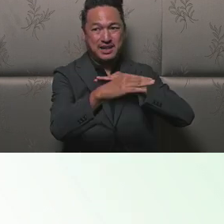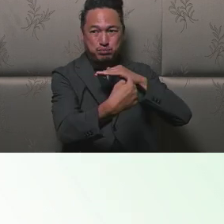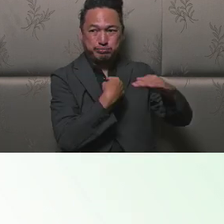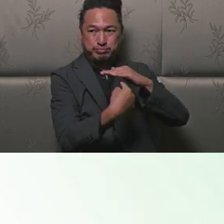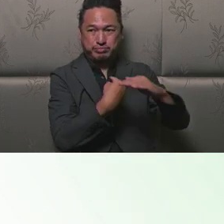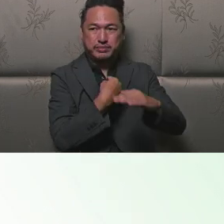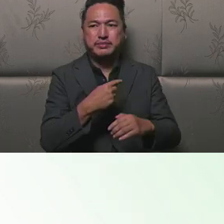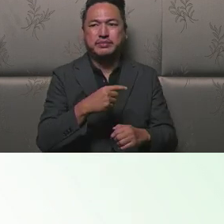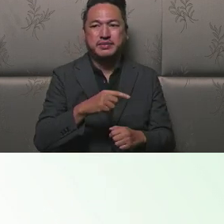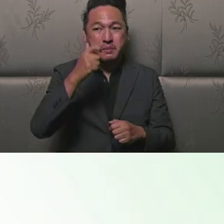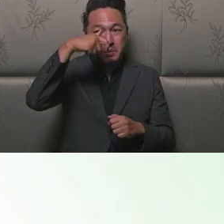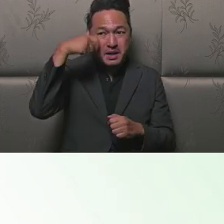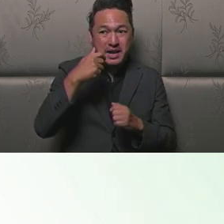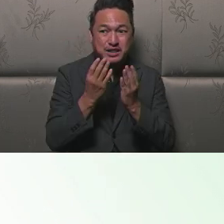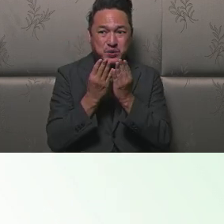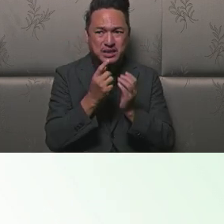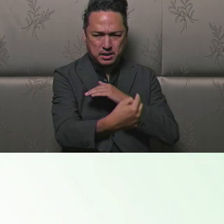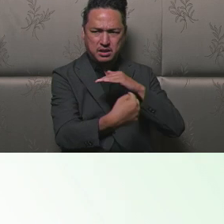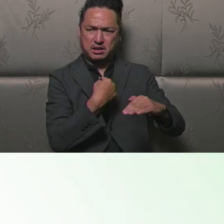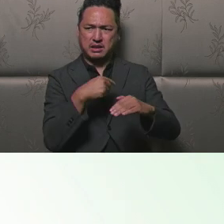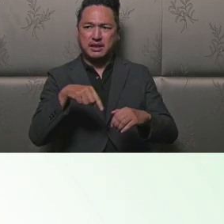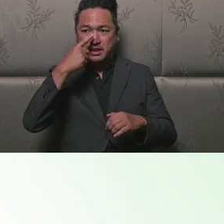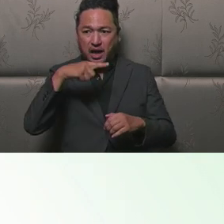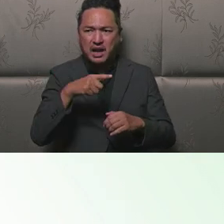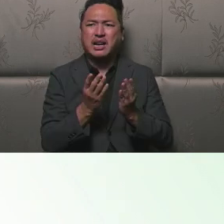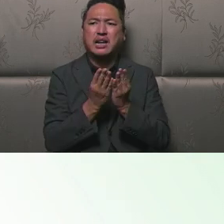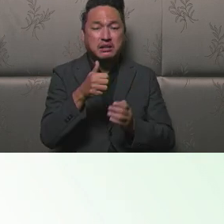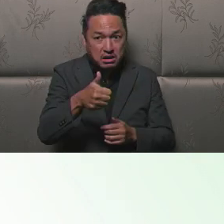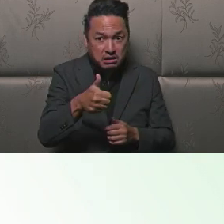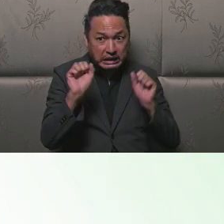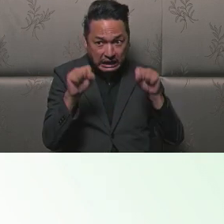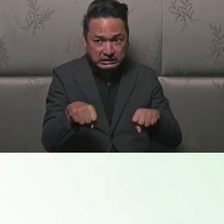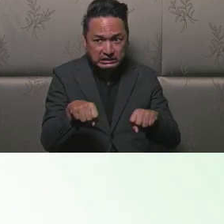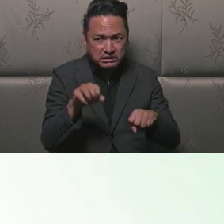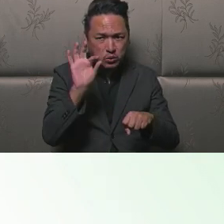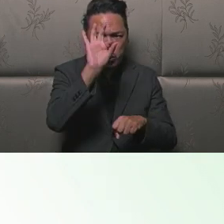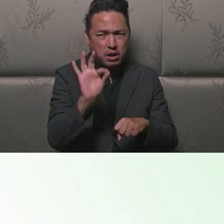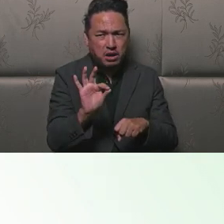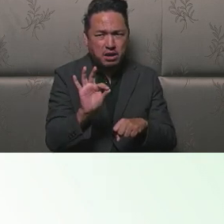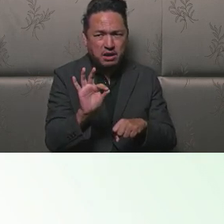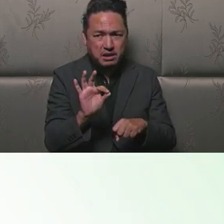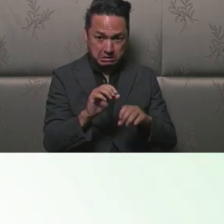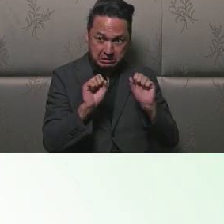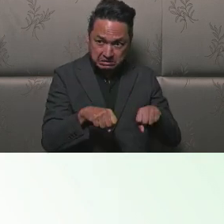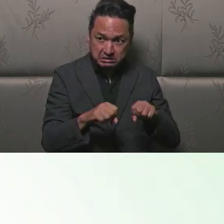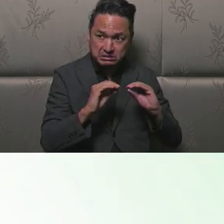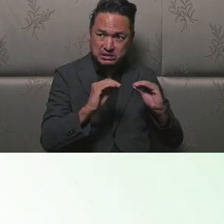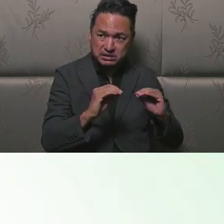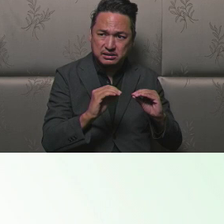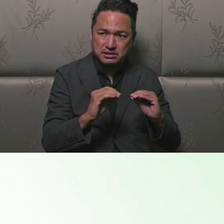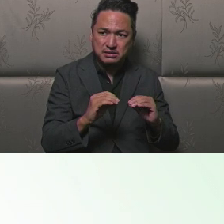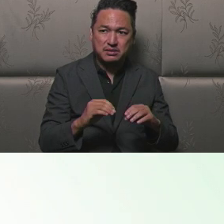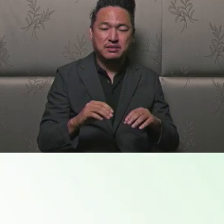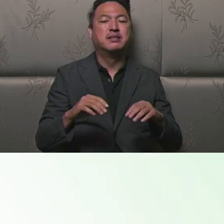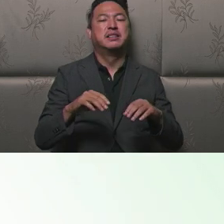attending a public school, then they can be able to get the certification that they would like